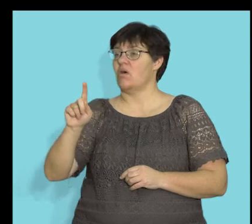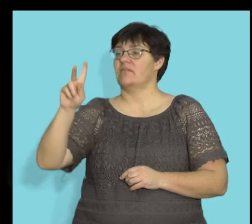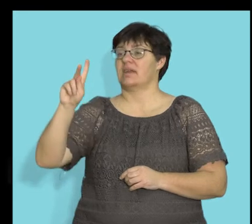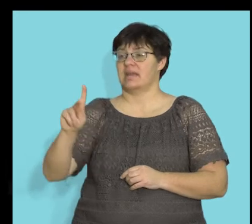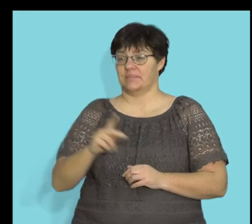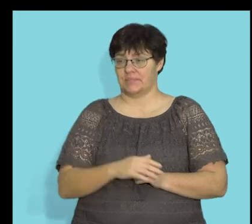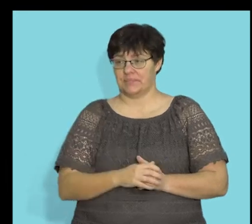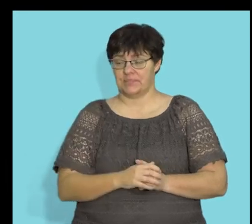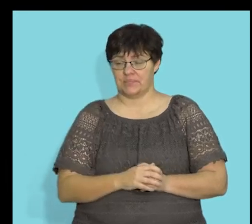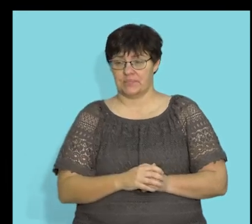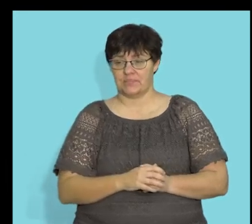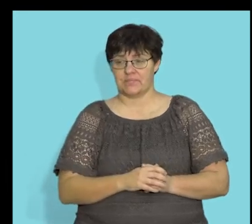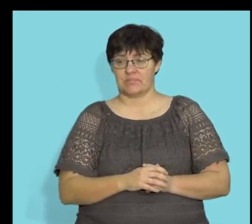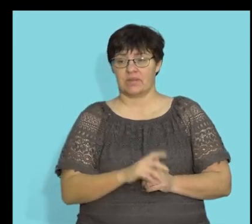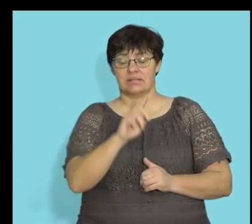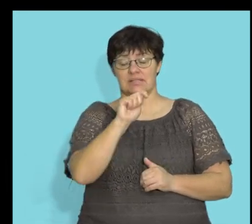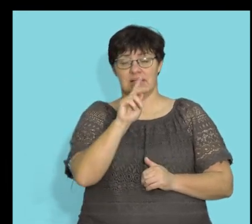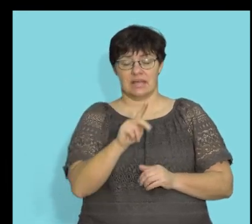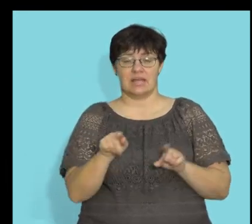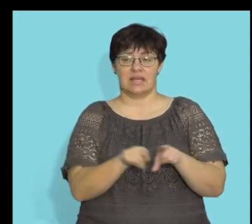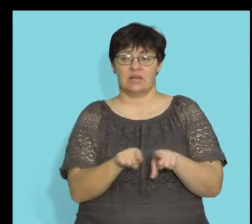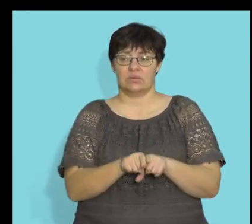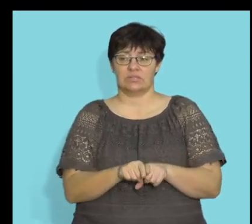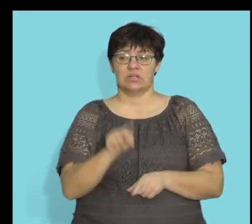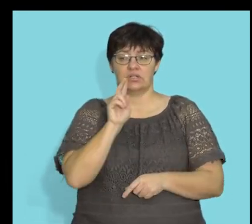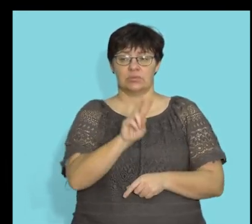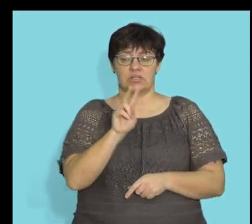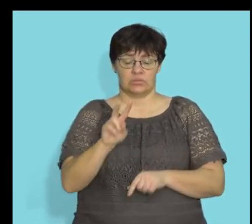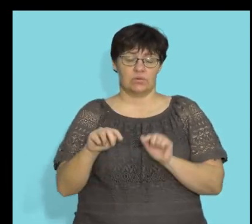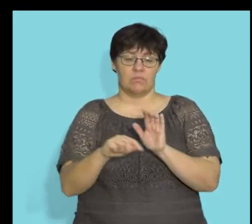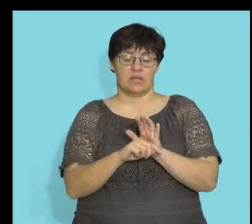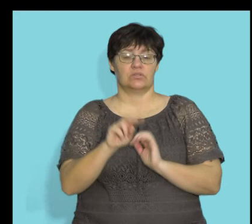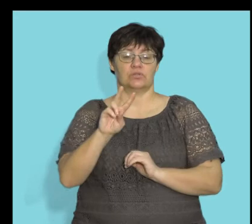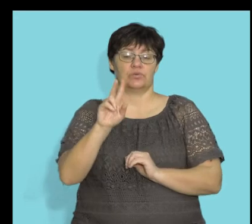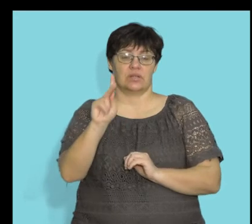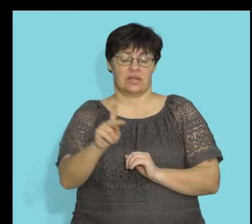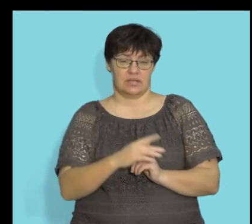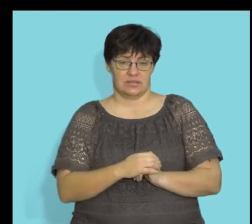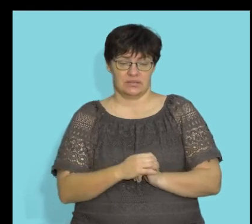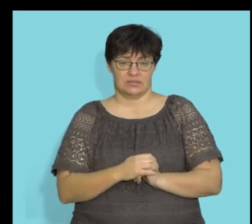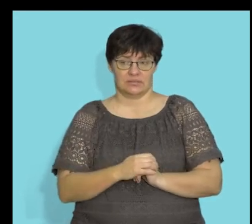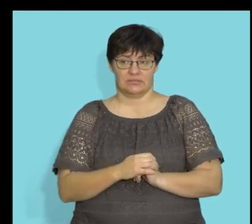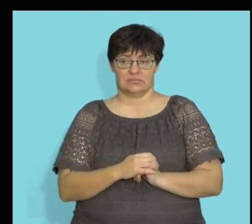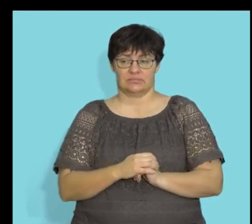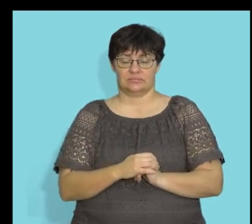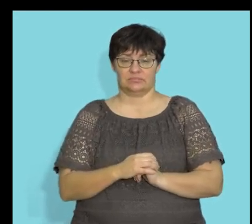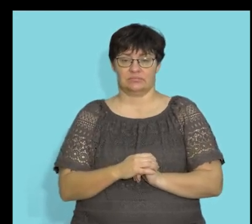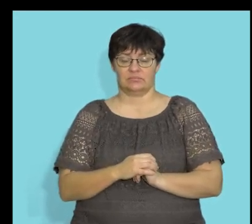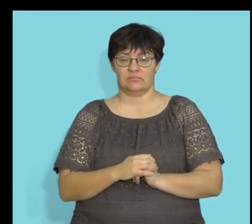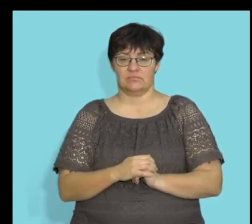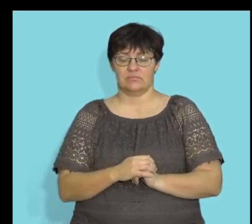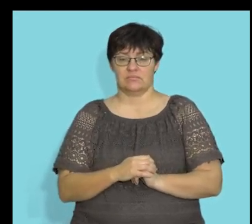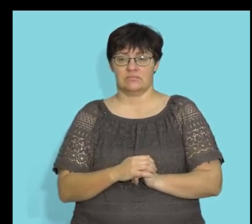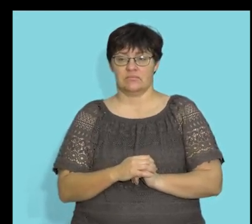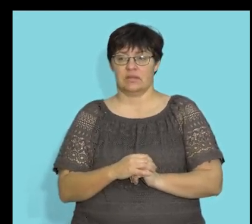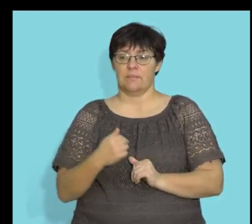in terms of k. So Tk is equal to 22 minus 2k.